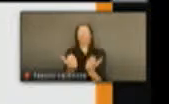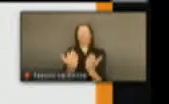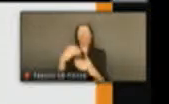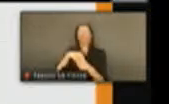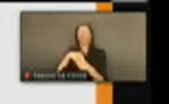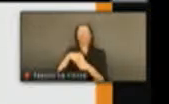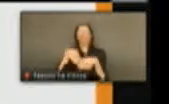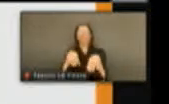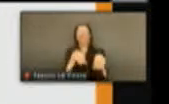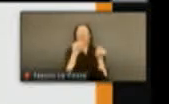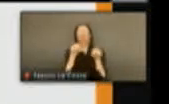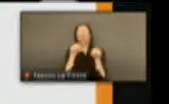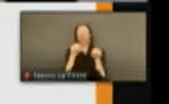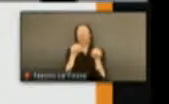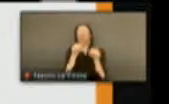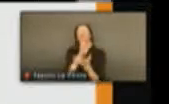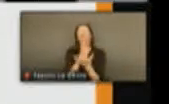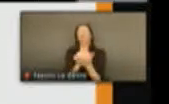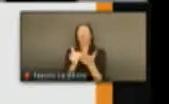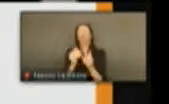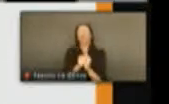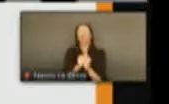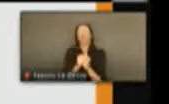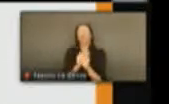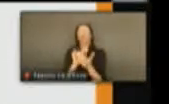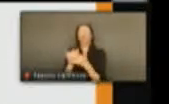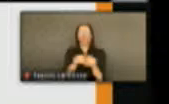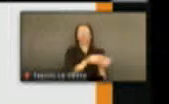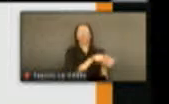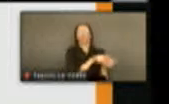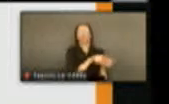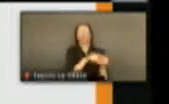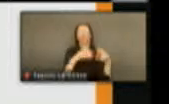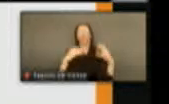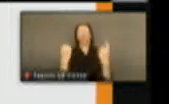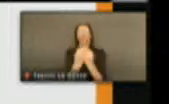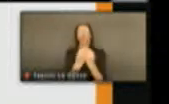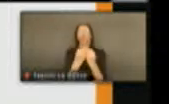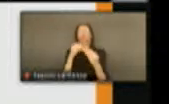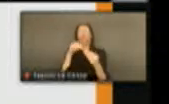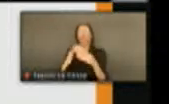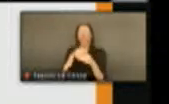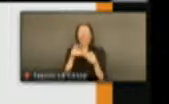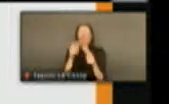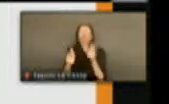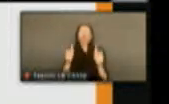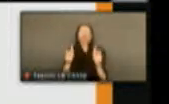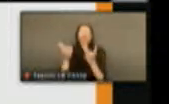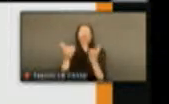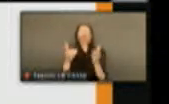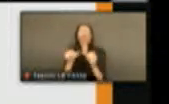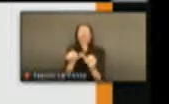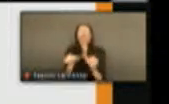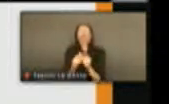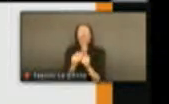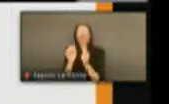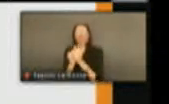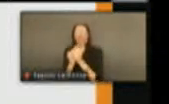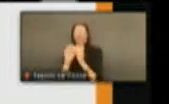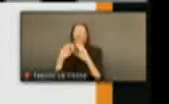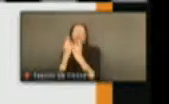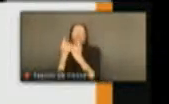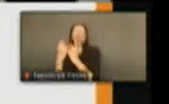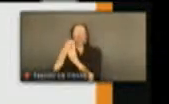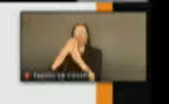also organized in the major service areas with departmental details. Within each service area, the